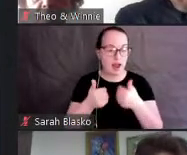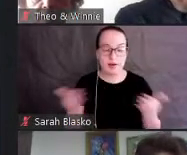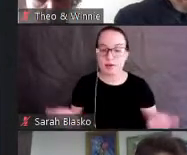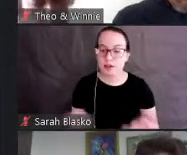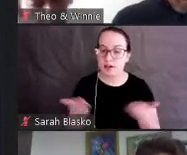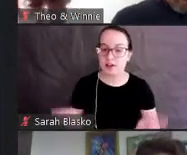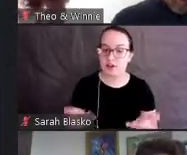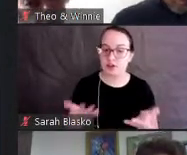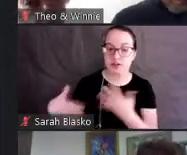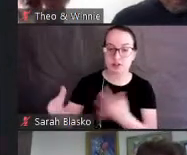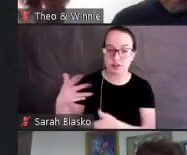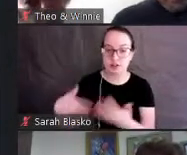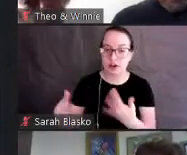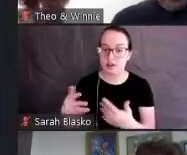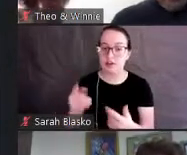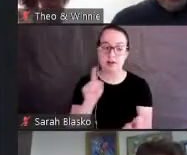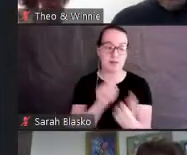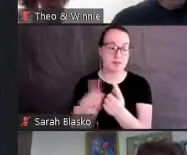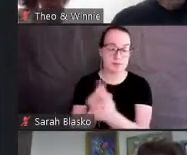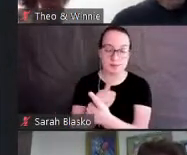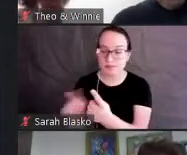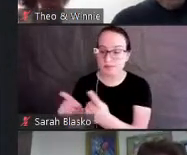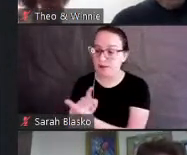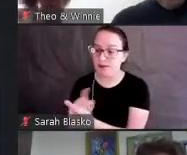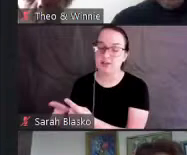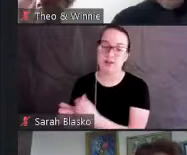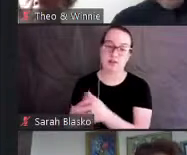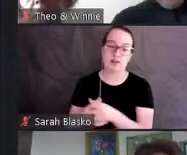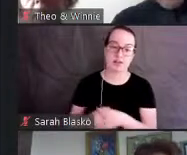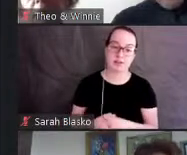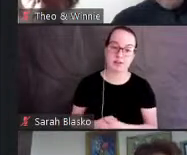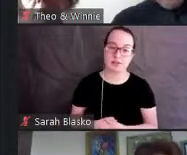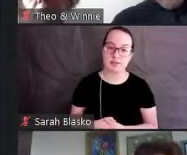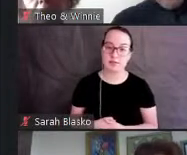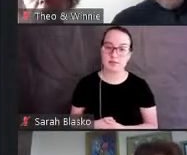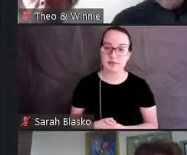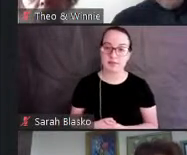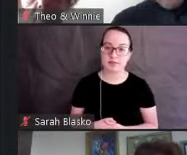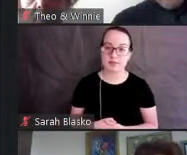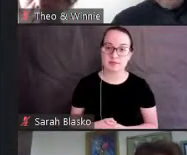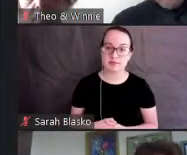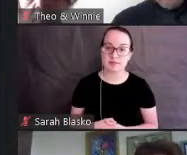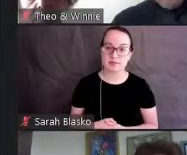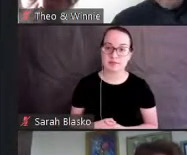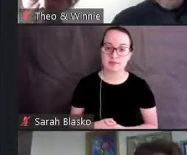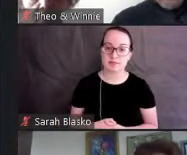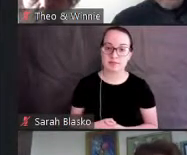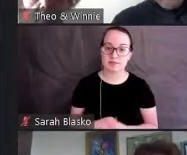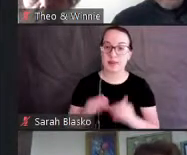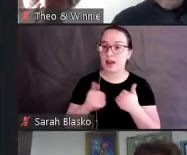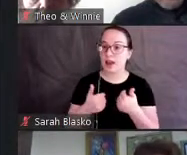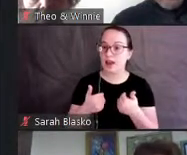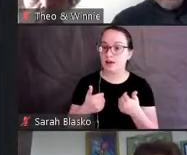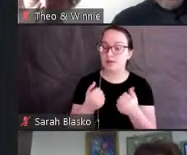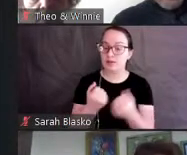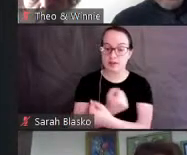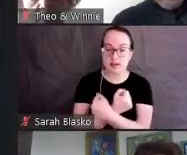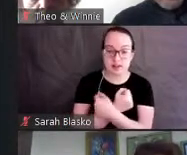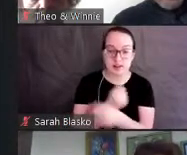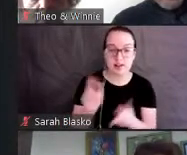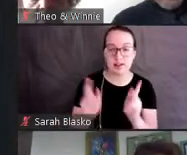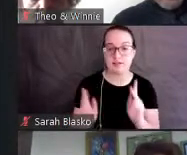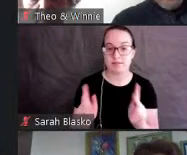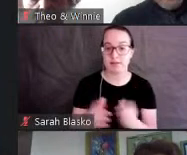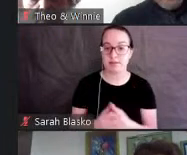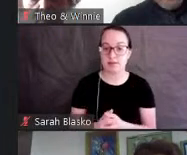way to meet one another, like, how we reach out to people, how we share the gospel with people, how we, you know, love people, pray for people. You know, the church